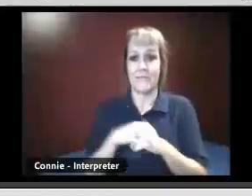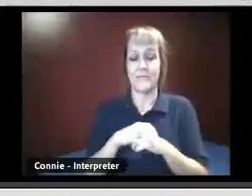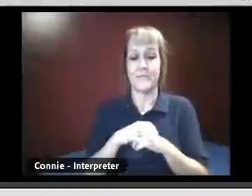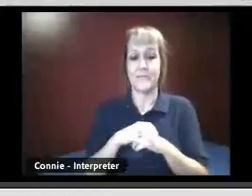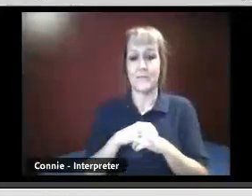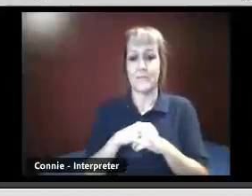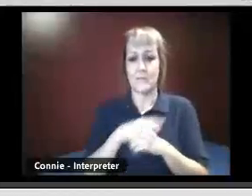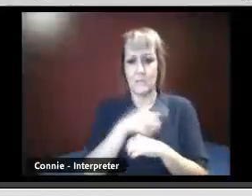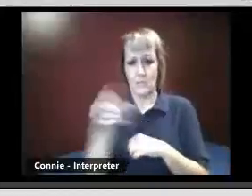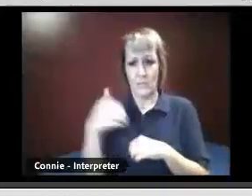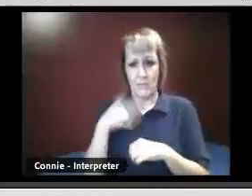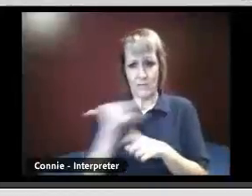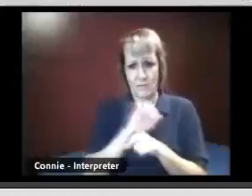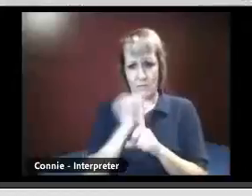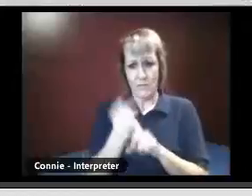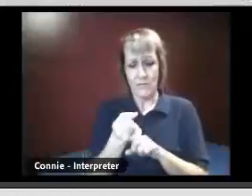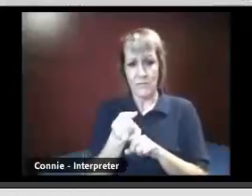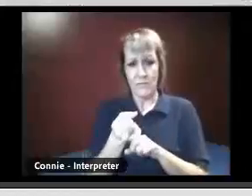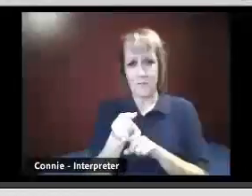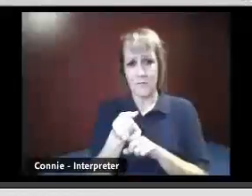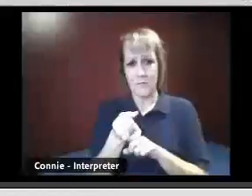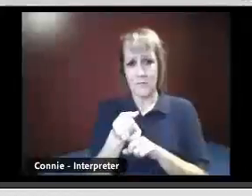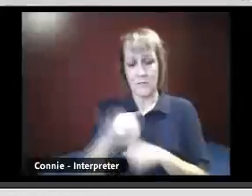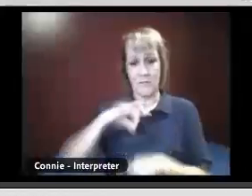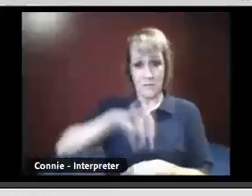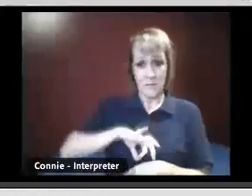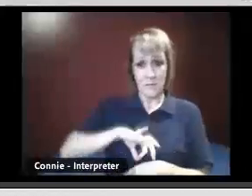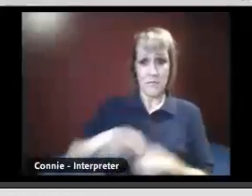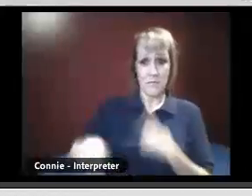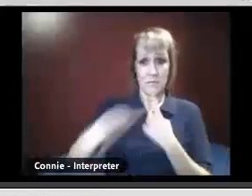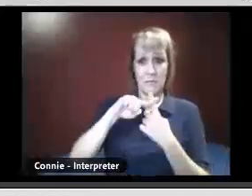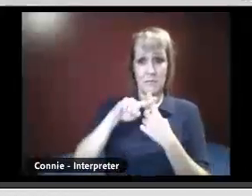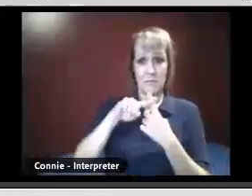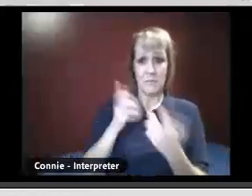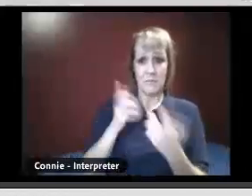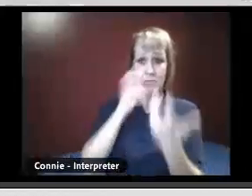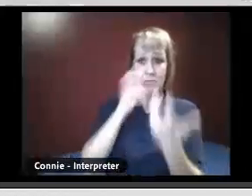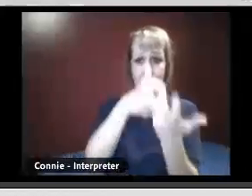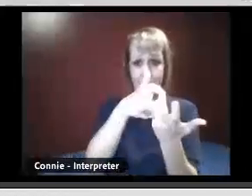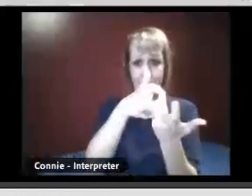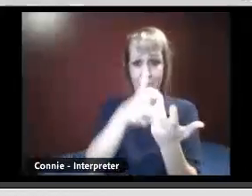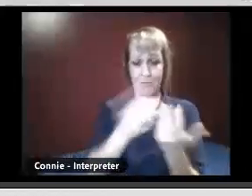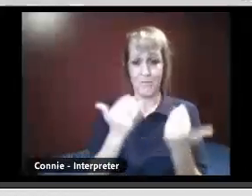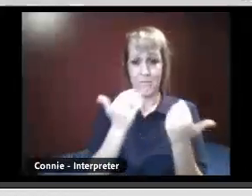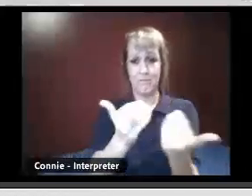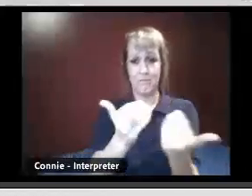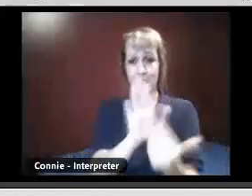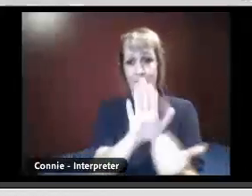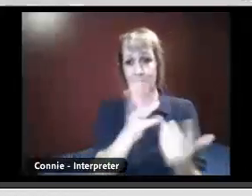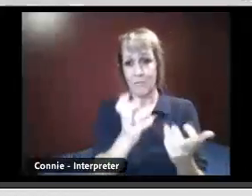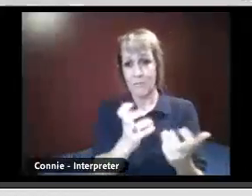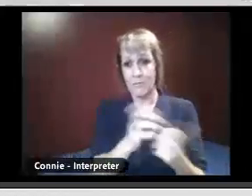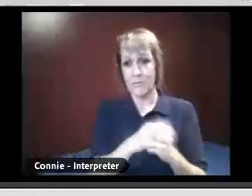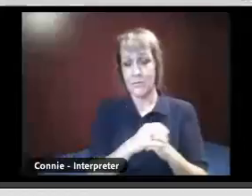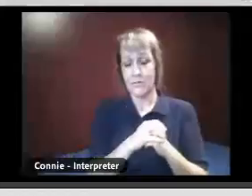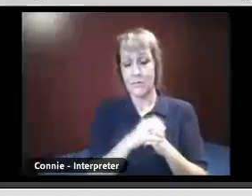had a situation where it's been advantageous to accommodate that you could share?